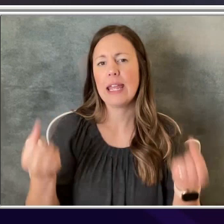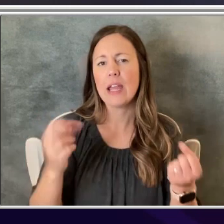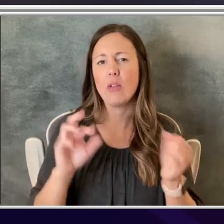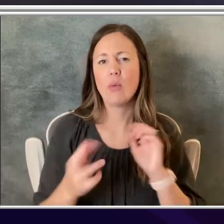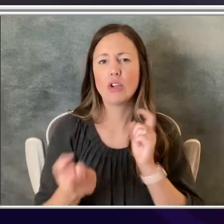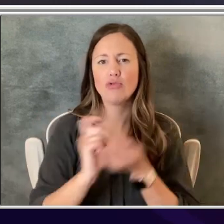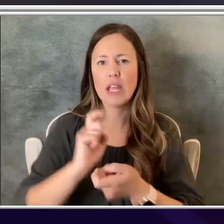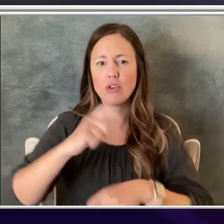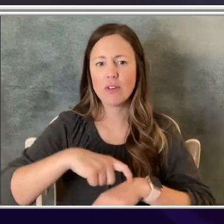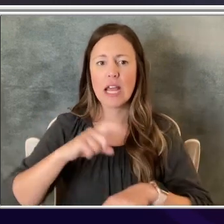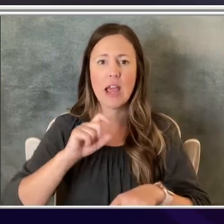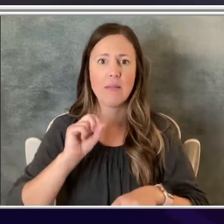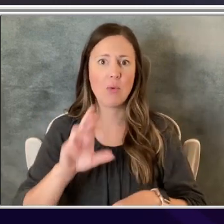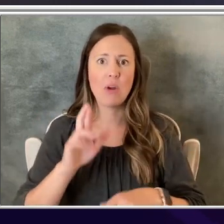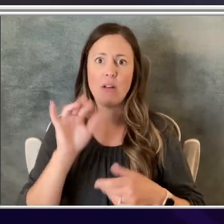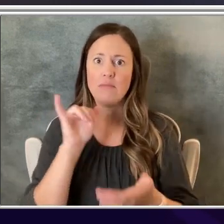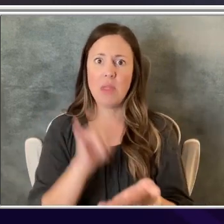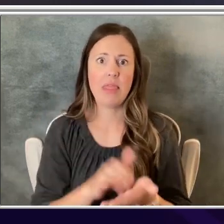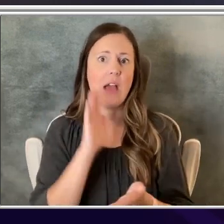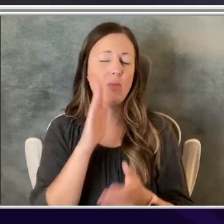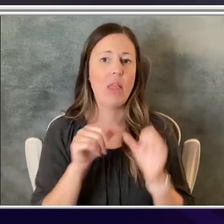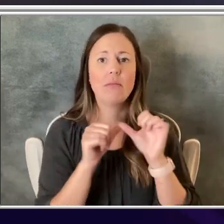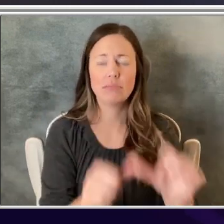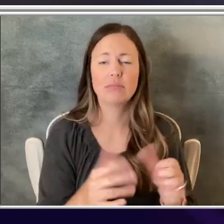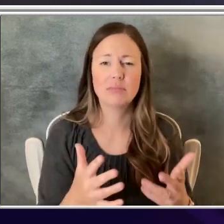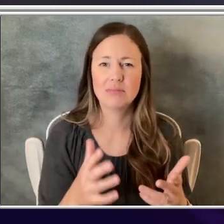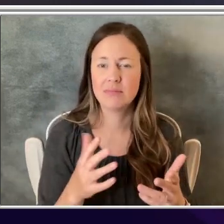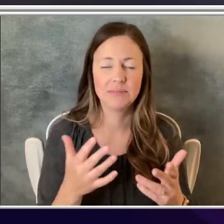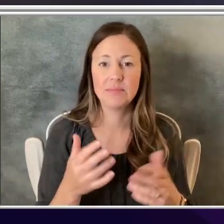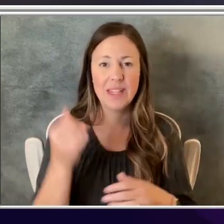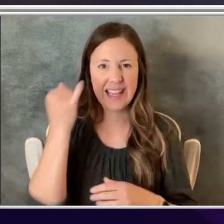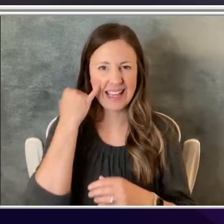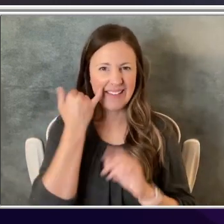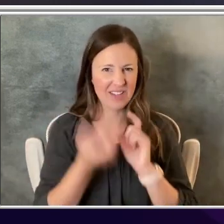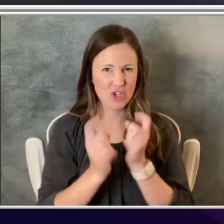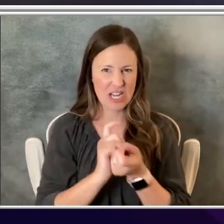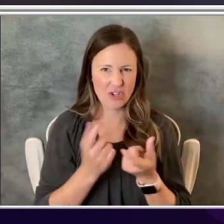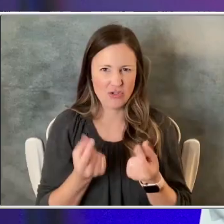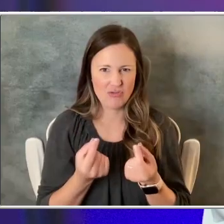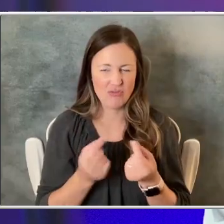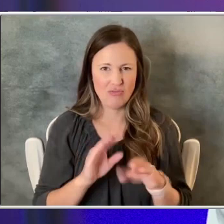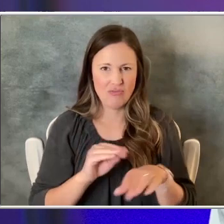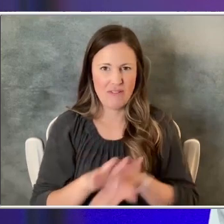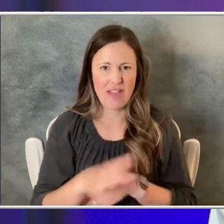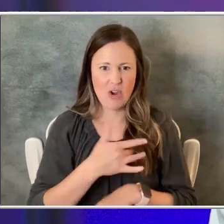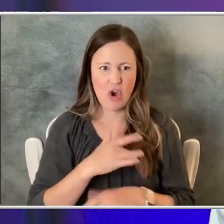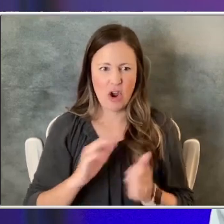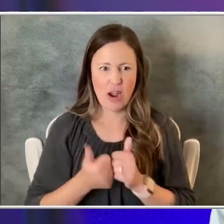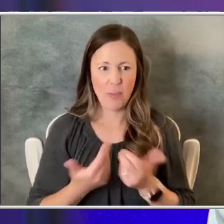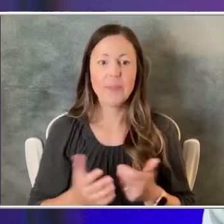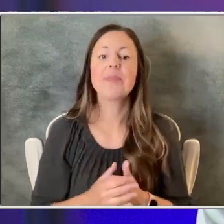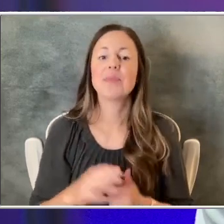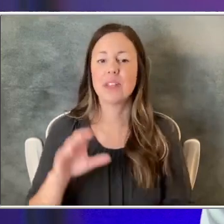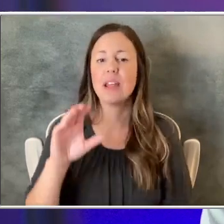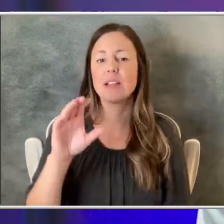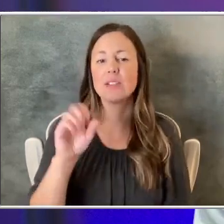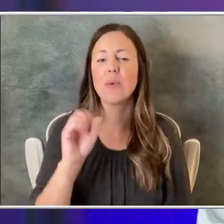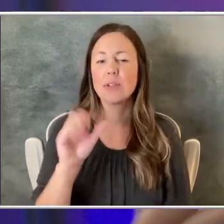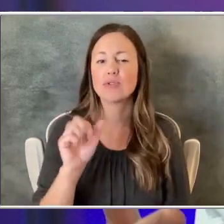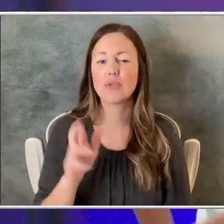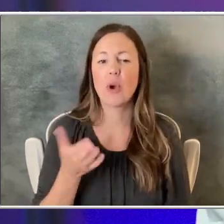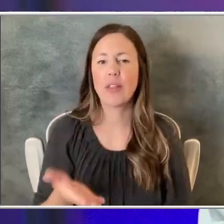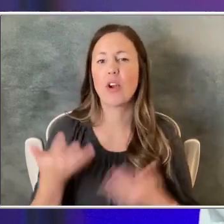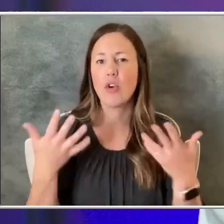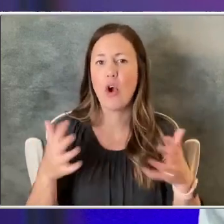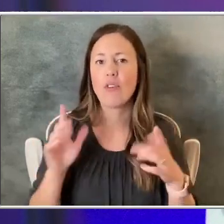just the way it is now for her? And if so, what does that do to the heart? So there was scar there to begin with, and once you